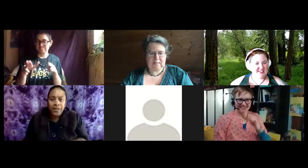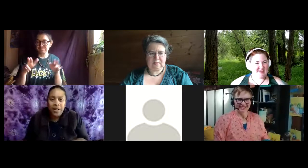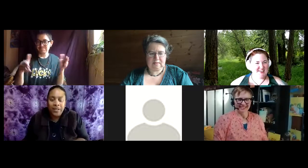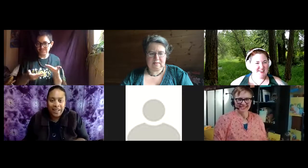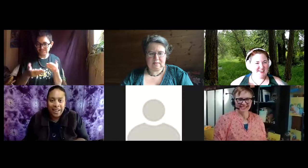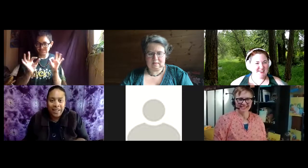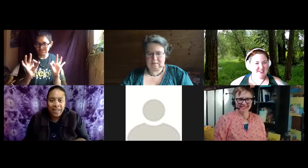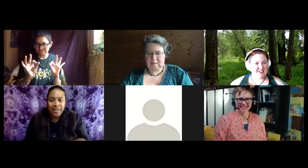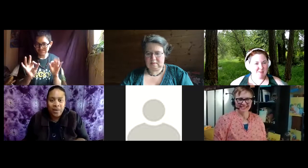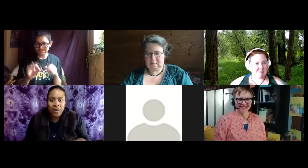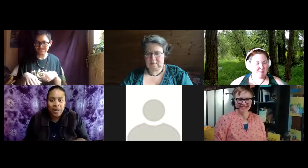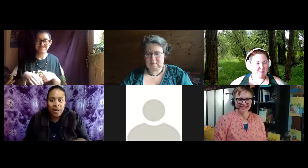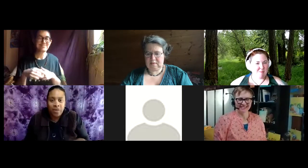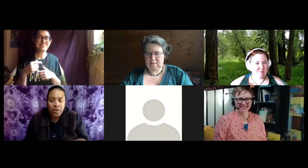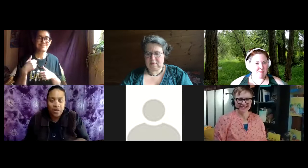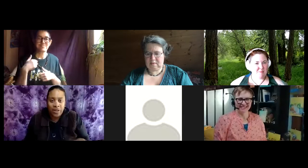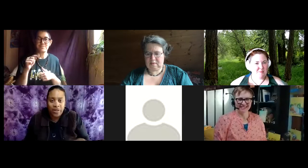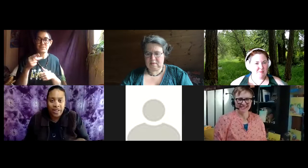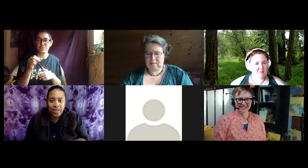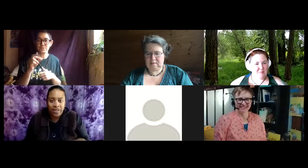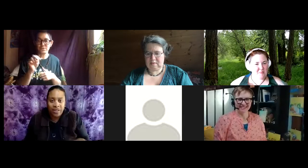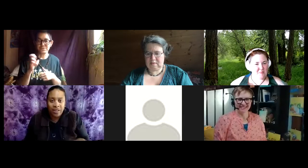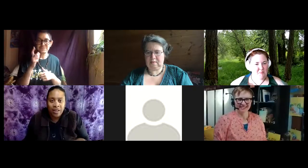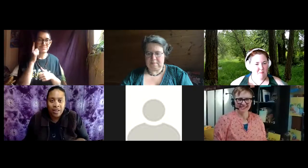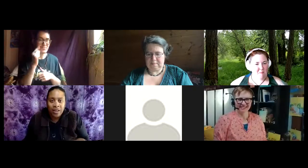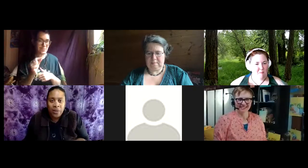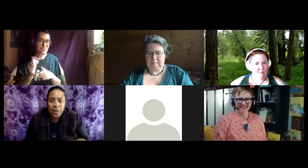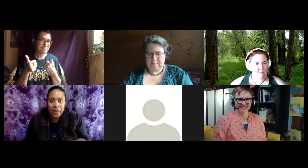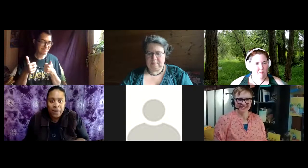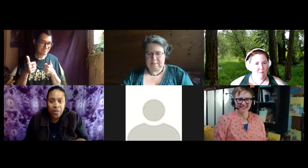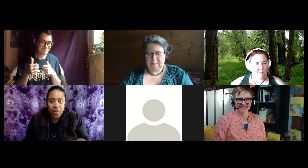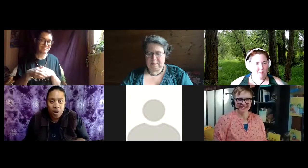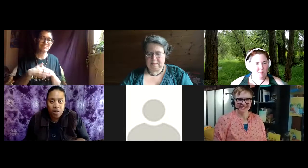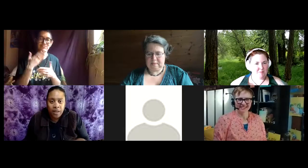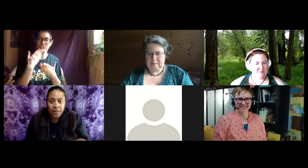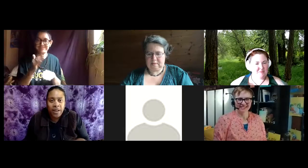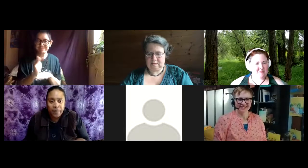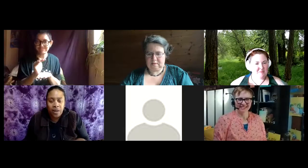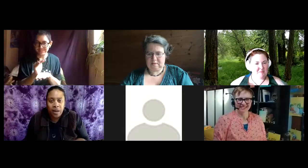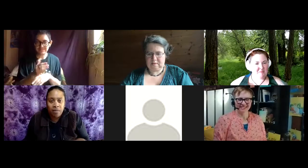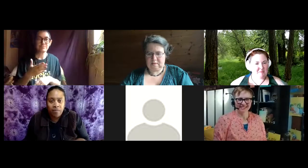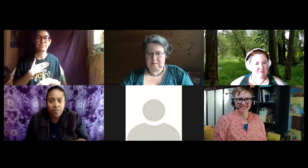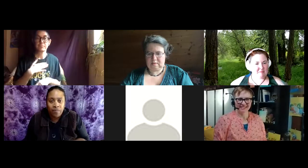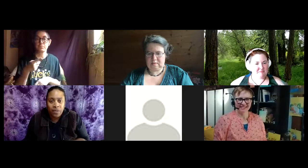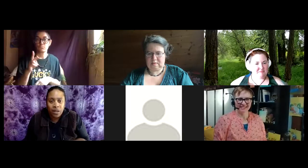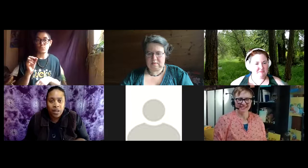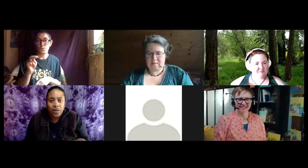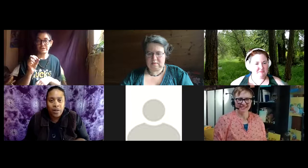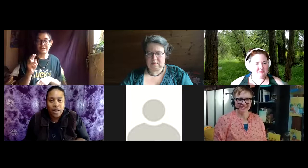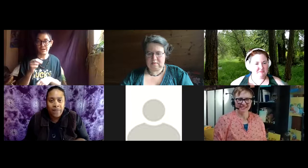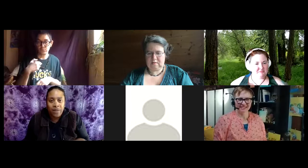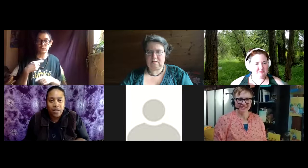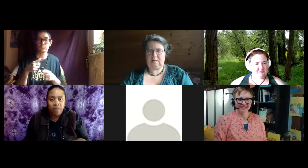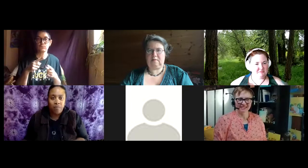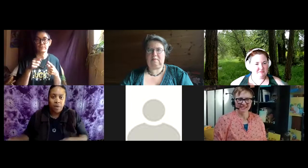and so I'll do it again. And so I'll do a short introduction. So my name is Thorne, and that's my name sign. And so good